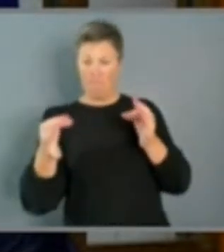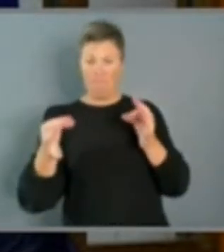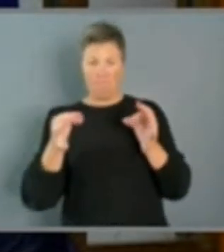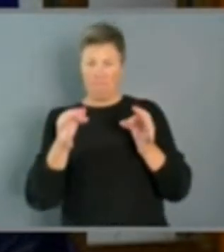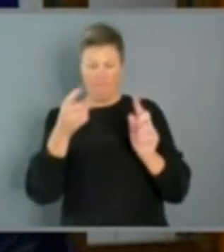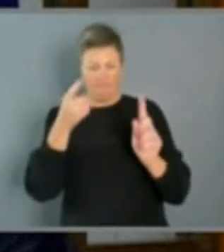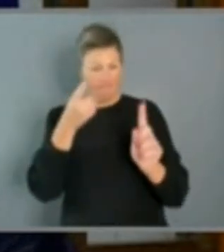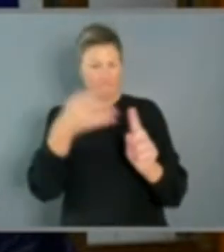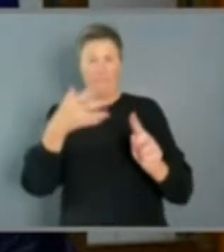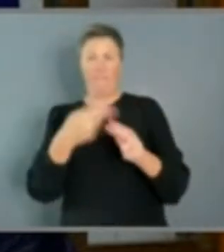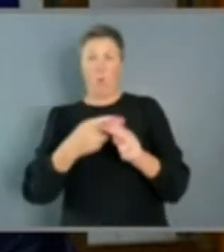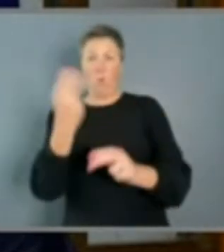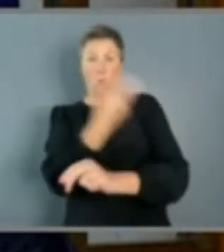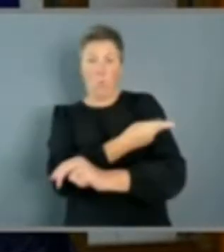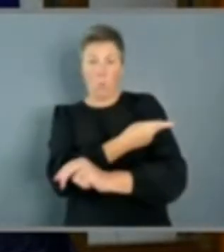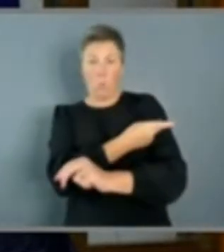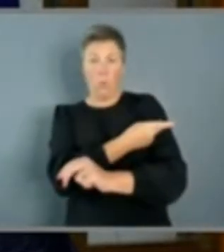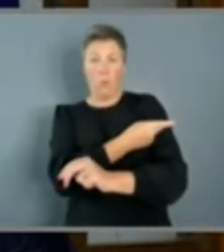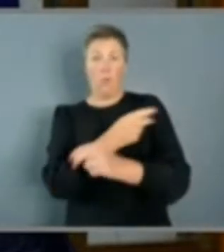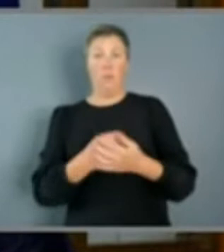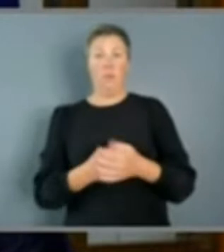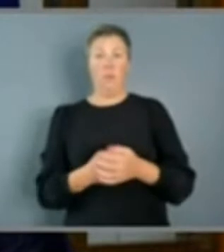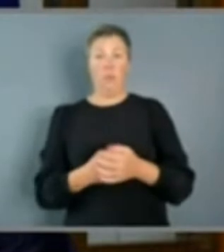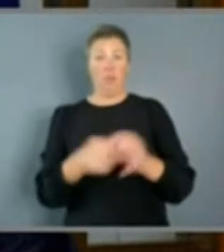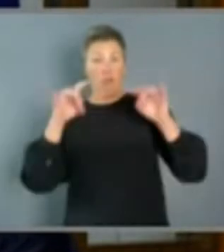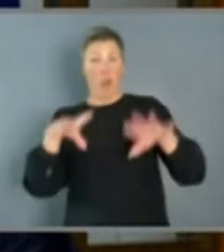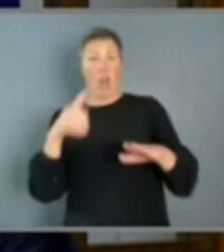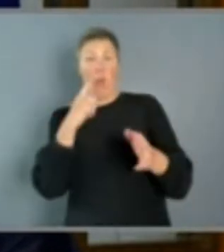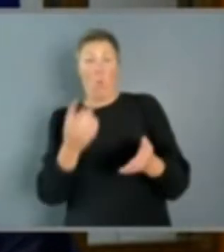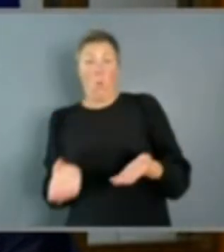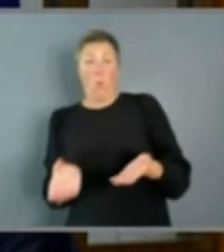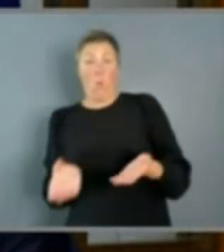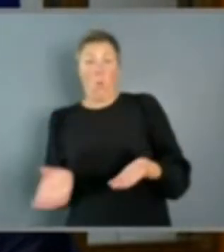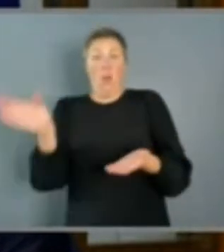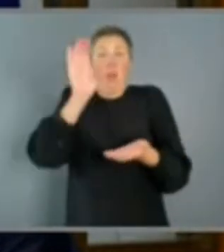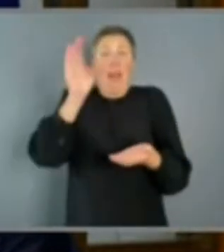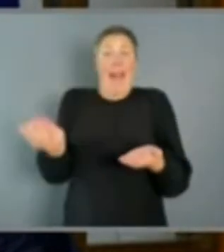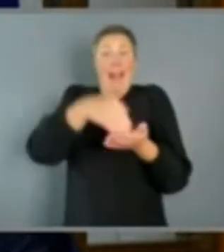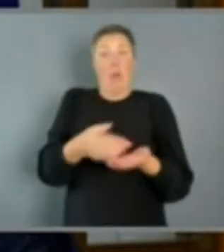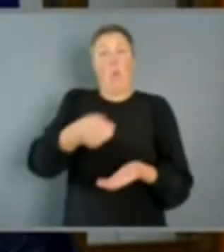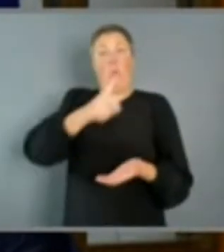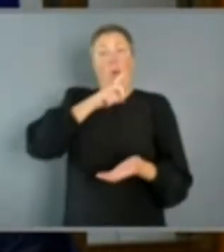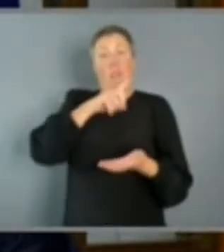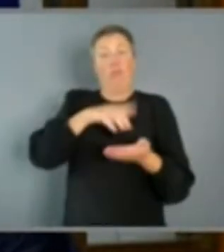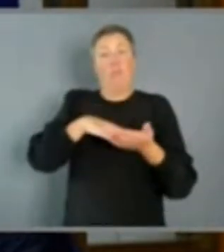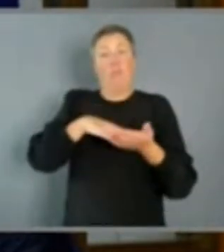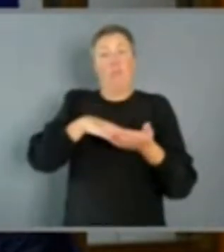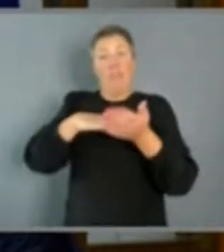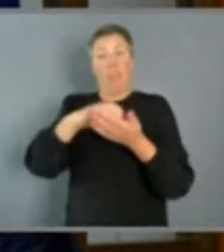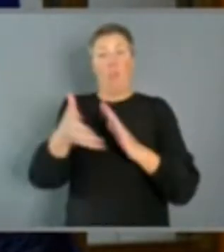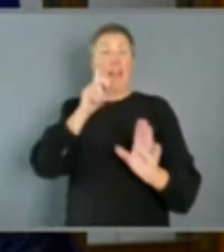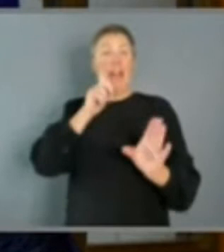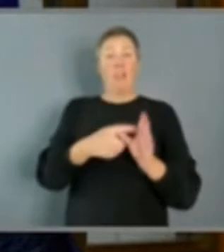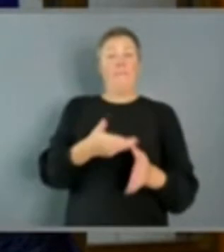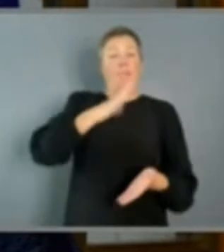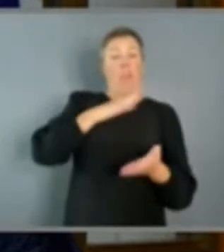includes an increased $100 million contribution from Australia on top of the over $500 million contribution we announced last year, and